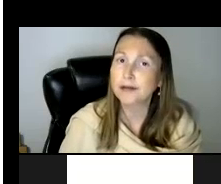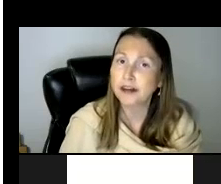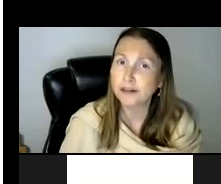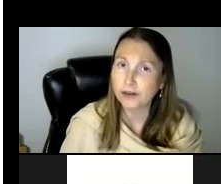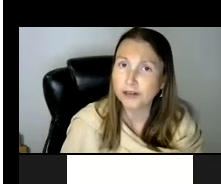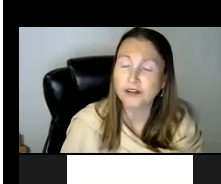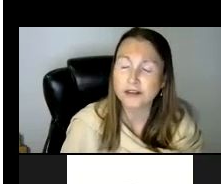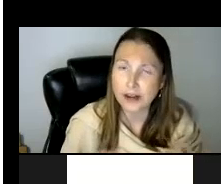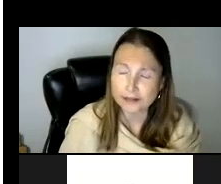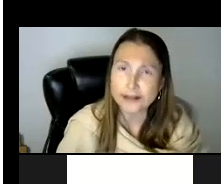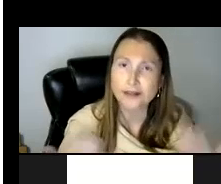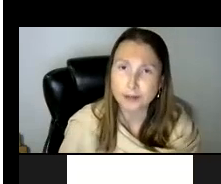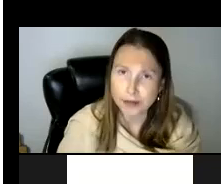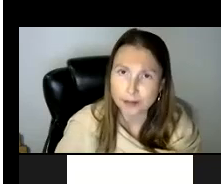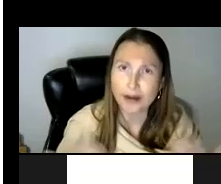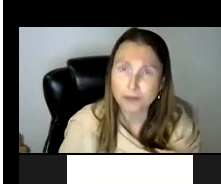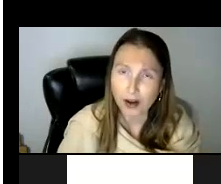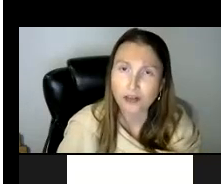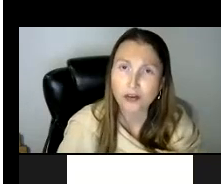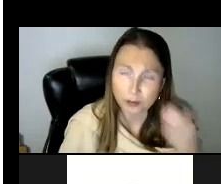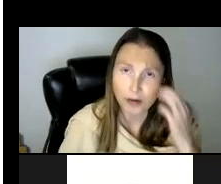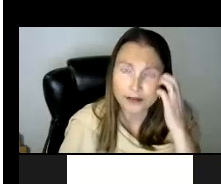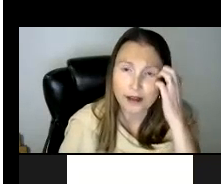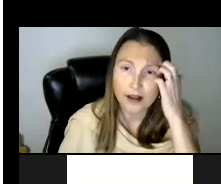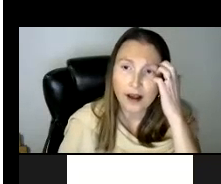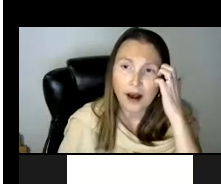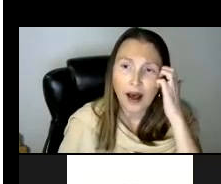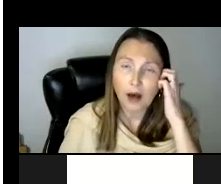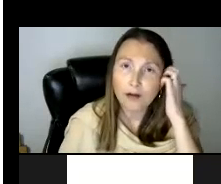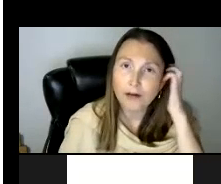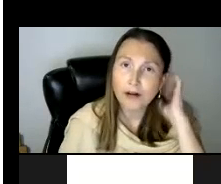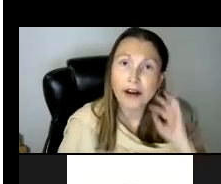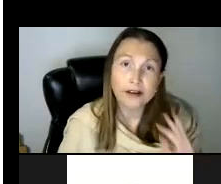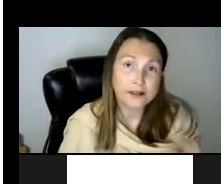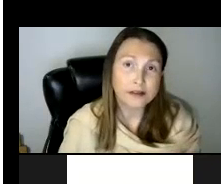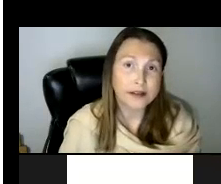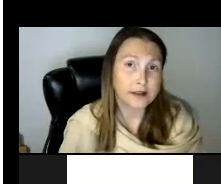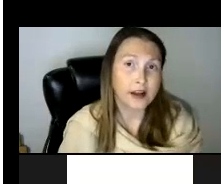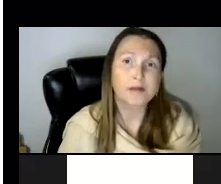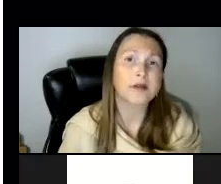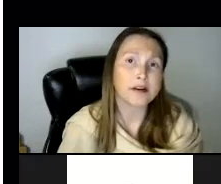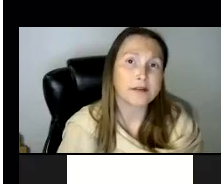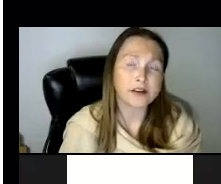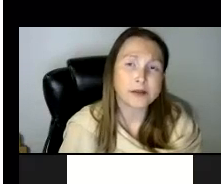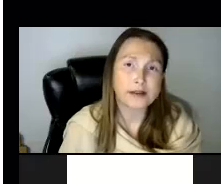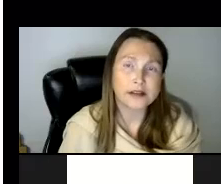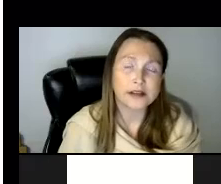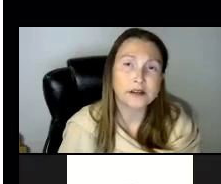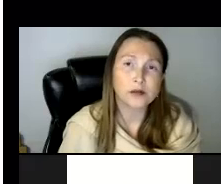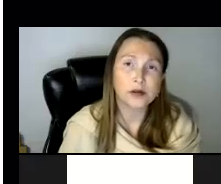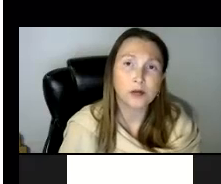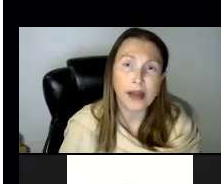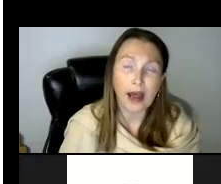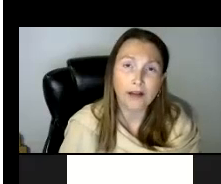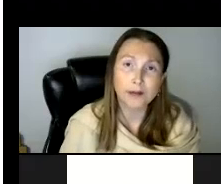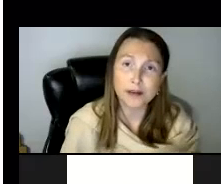to be limited at first, this vaccine has been being manufactured for months. However, it still takes time to manufacture vaccine.